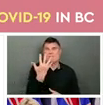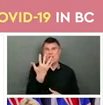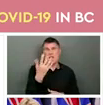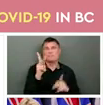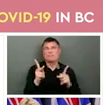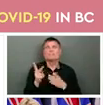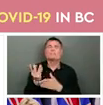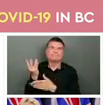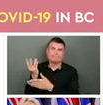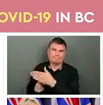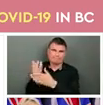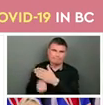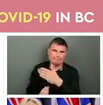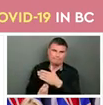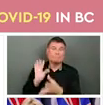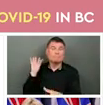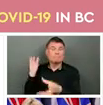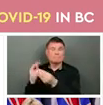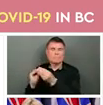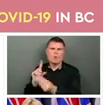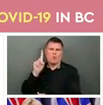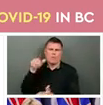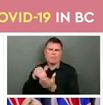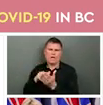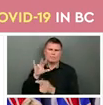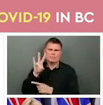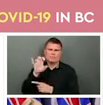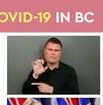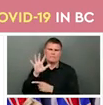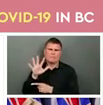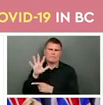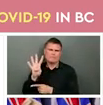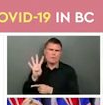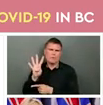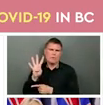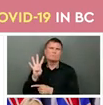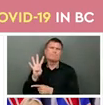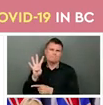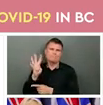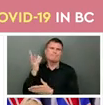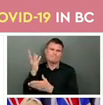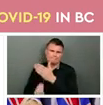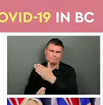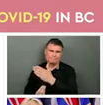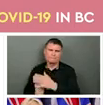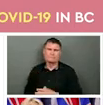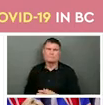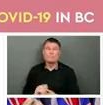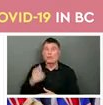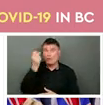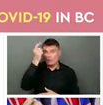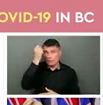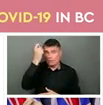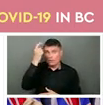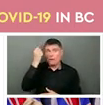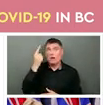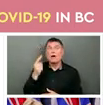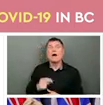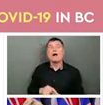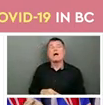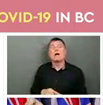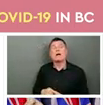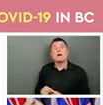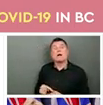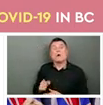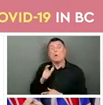to 1,754 people that we've lost. One of the people who passed away this past weekend was a